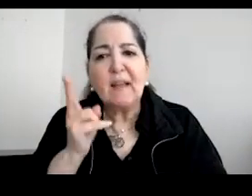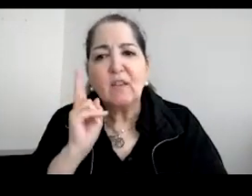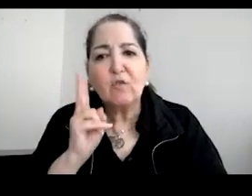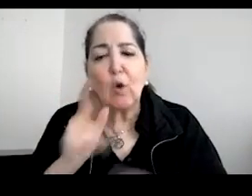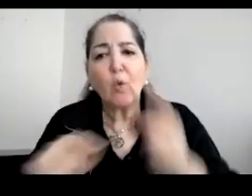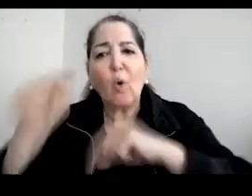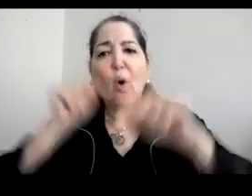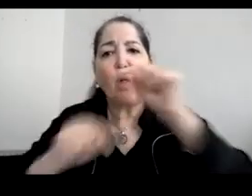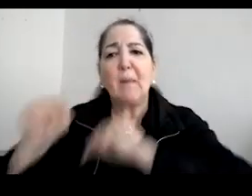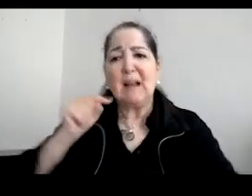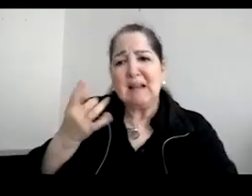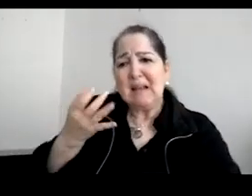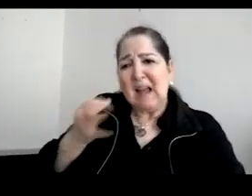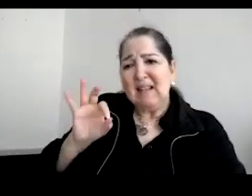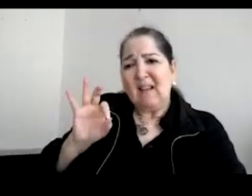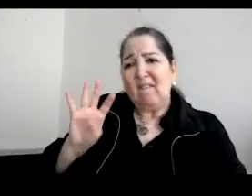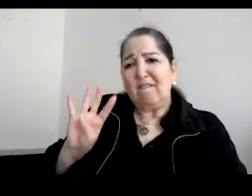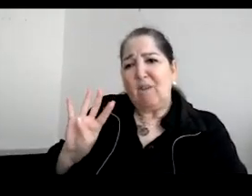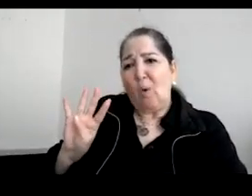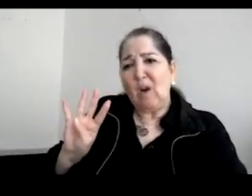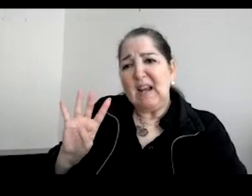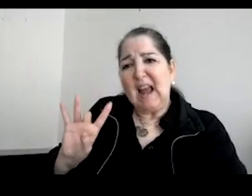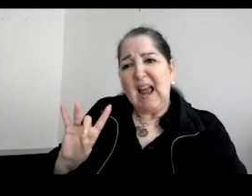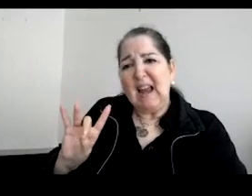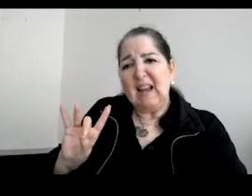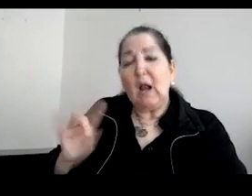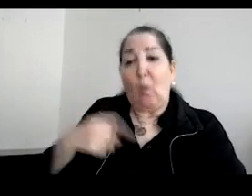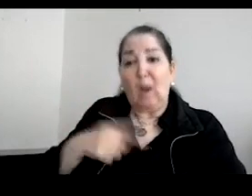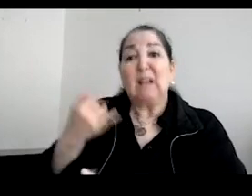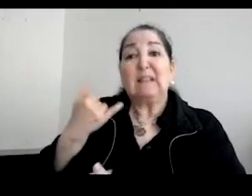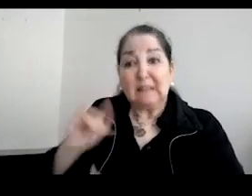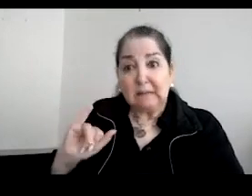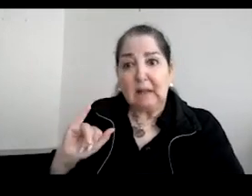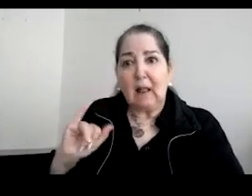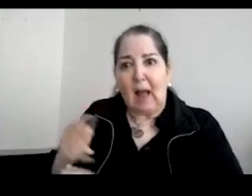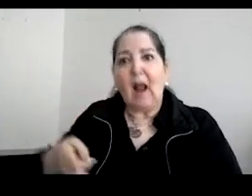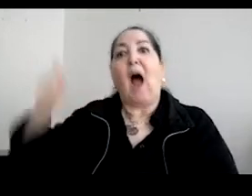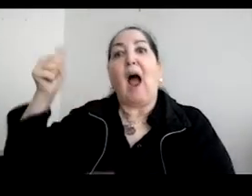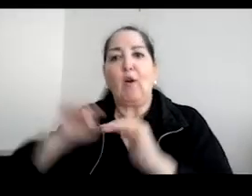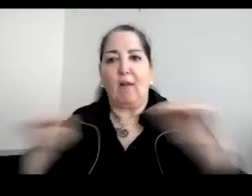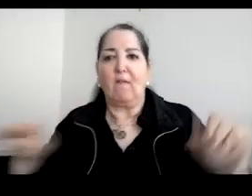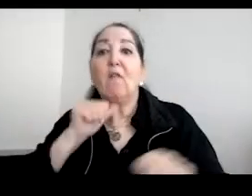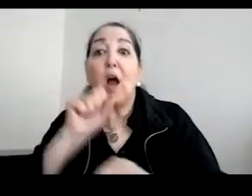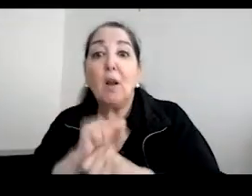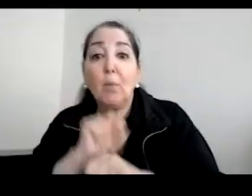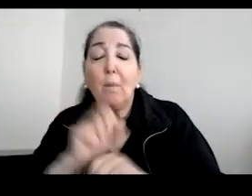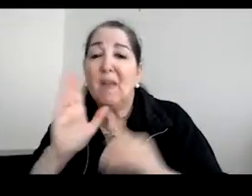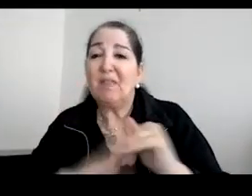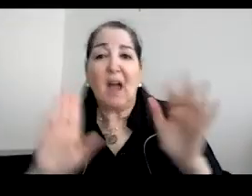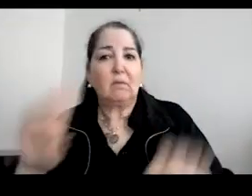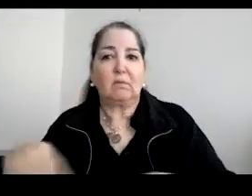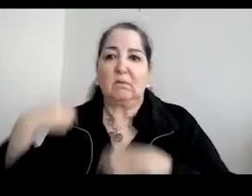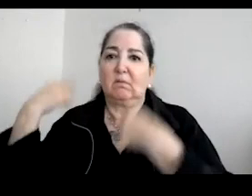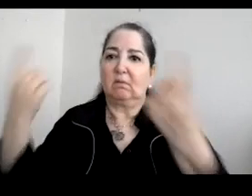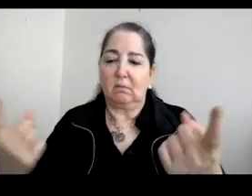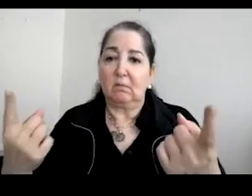to 1948, okay, we're still at a higher level of unemployment than we've been at any point in time since the Great